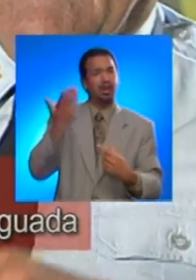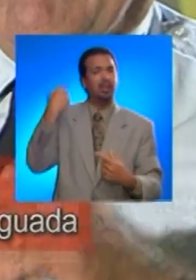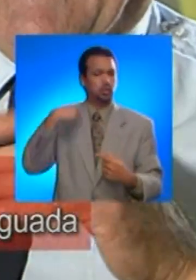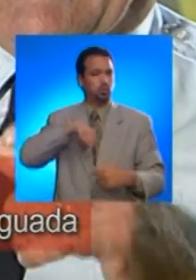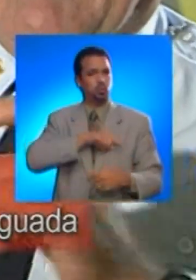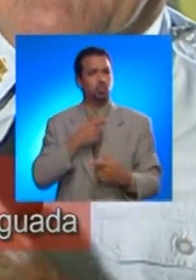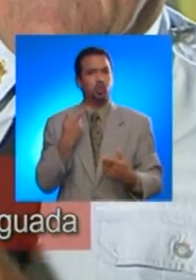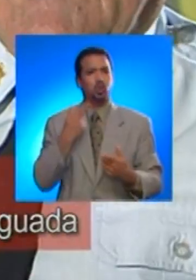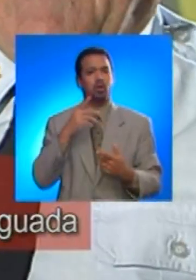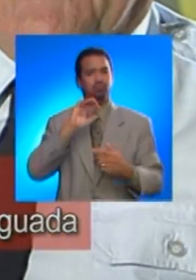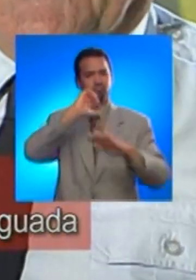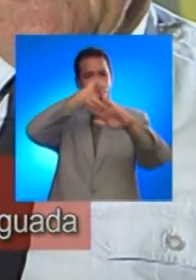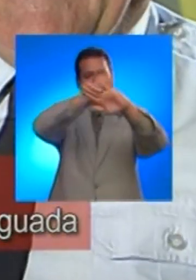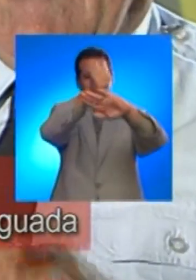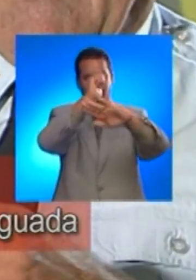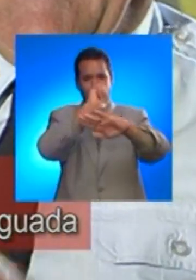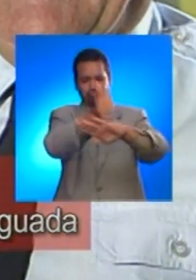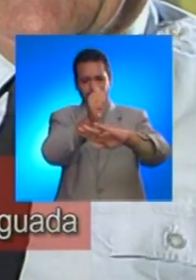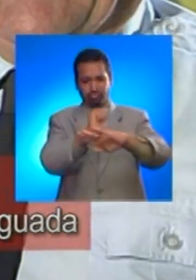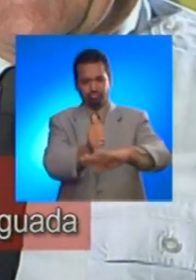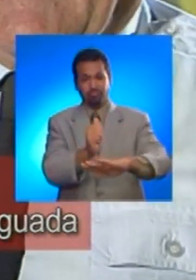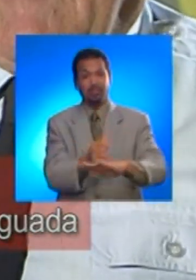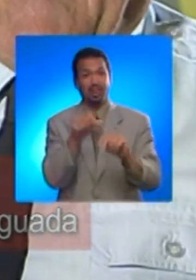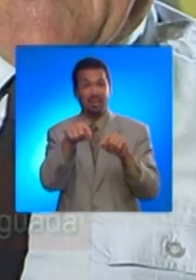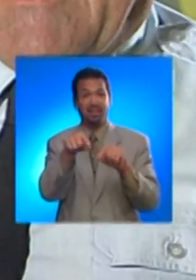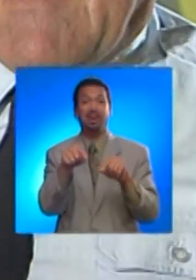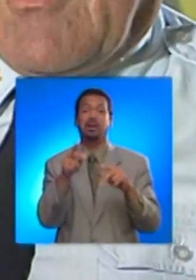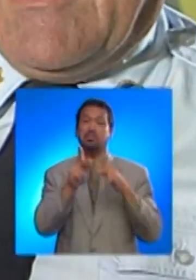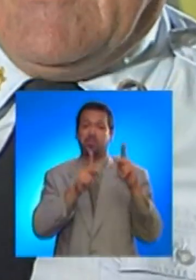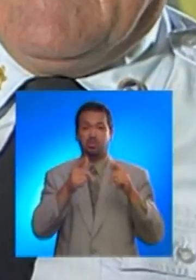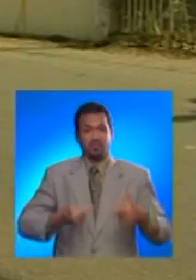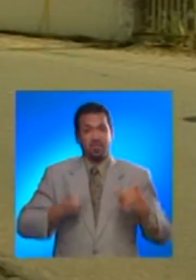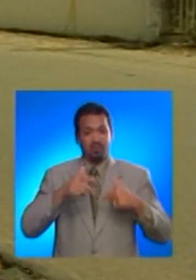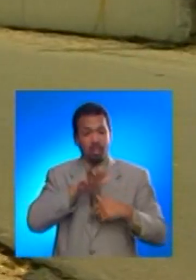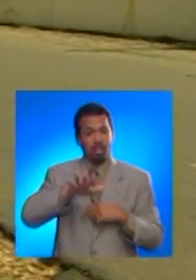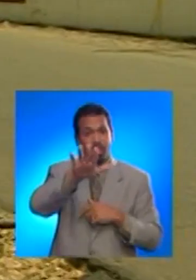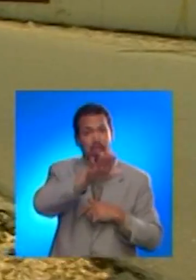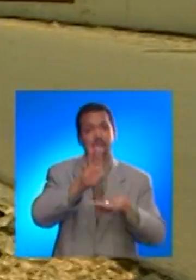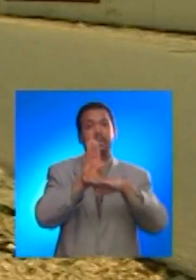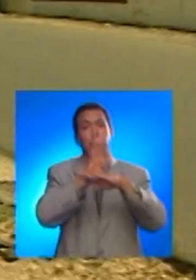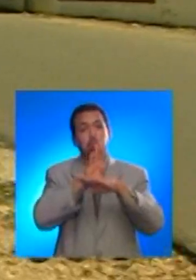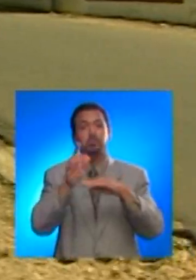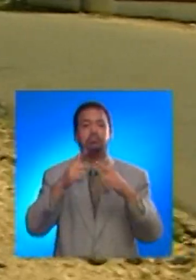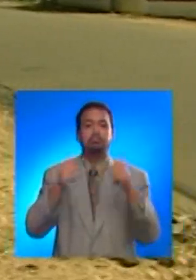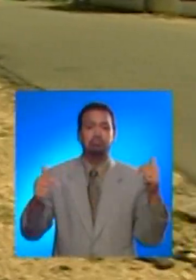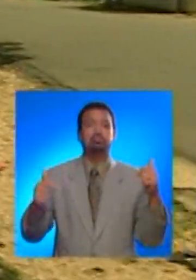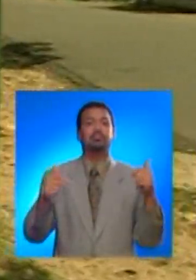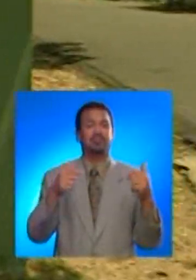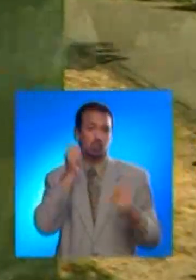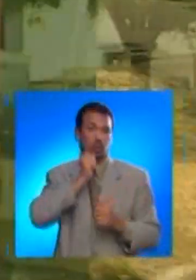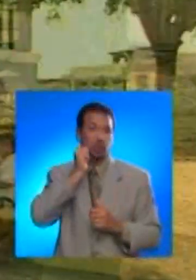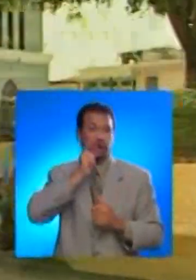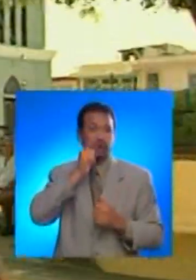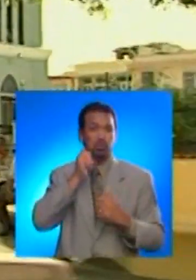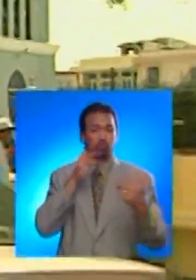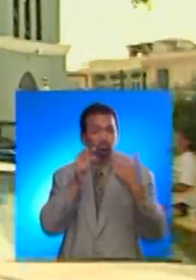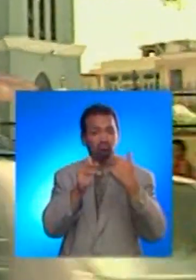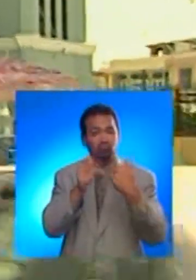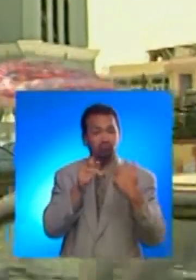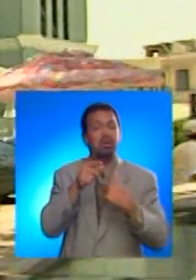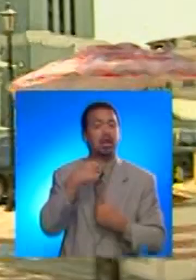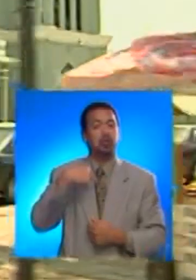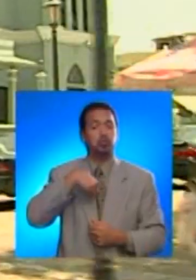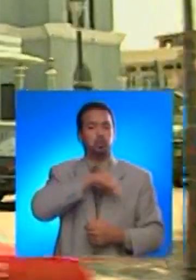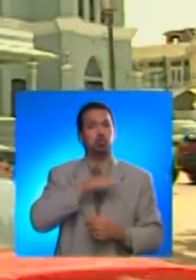Mayagüez. Because of that history, we have identified the most populated areas. Signs have been installed throughout the